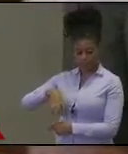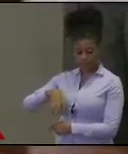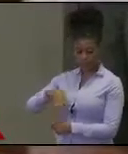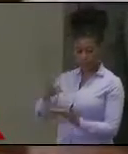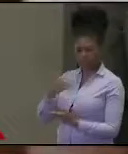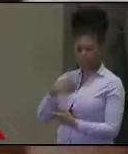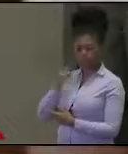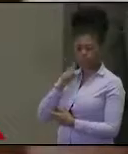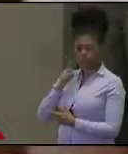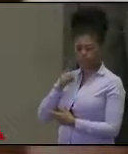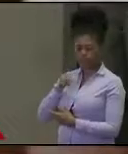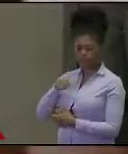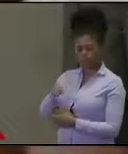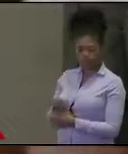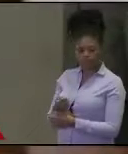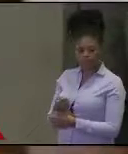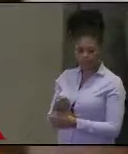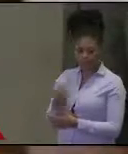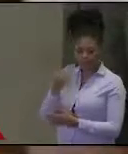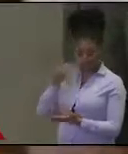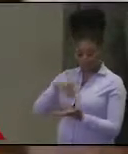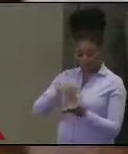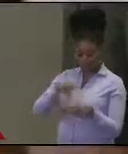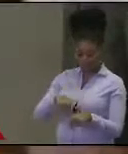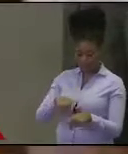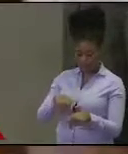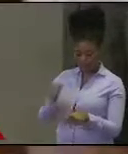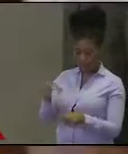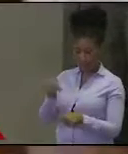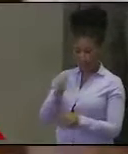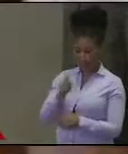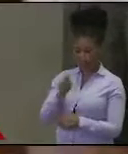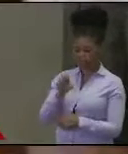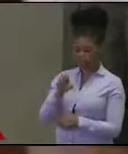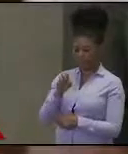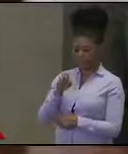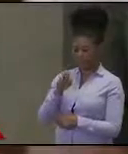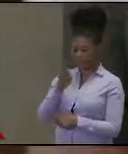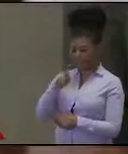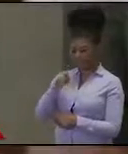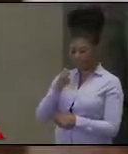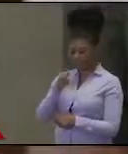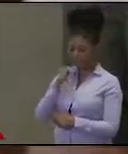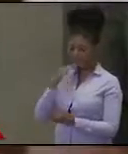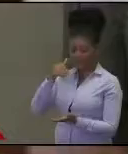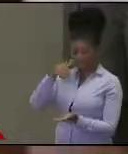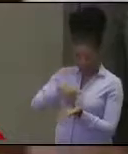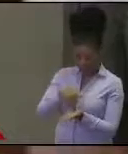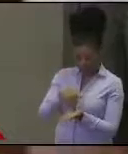and 560. Xa efika apha eqeshwe kwaTeba, ufika aye straight